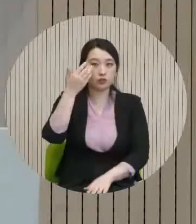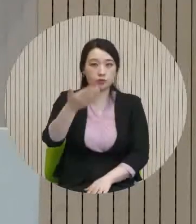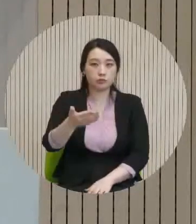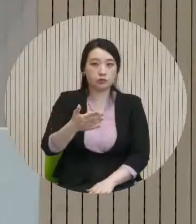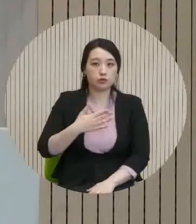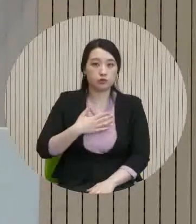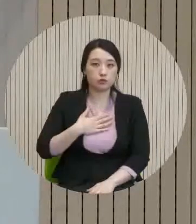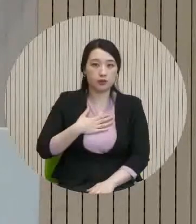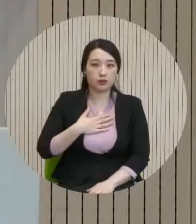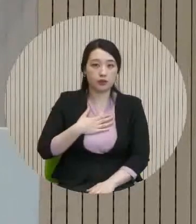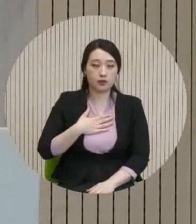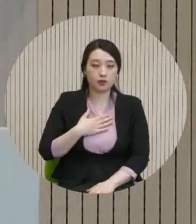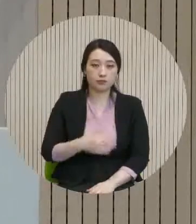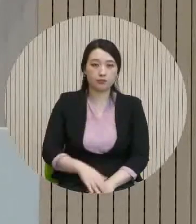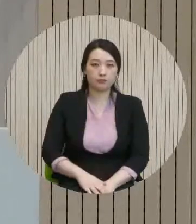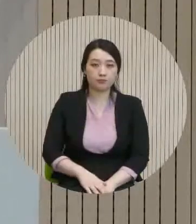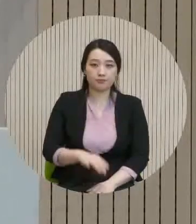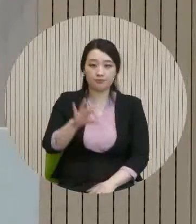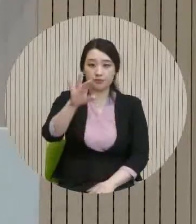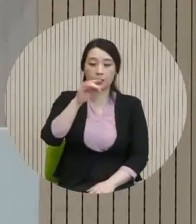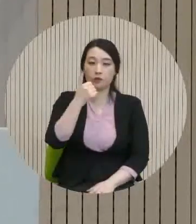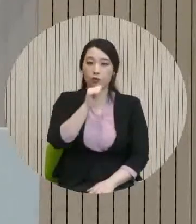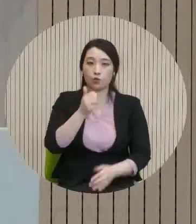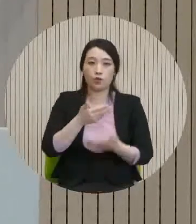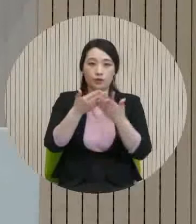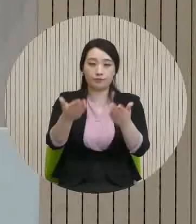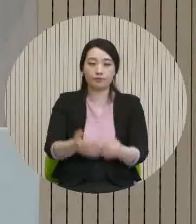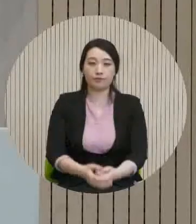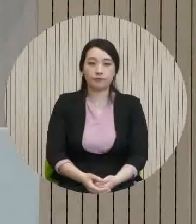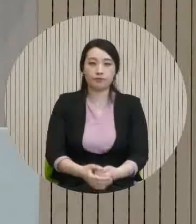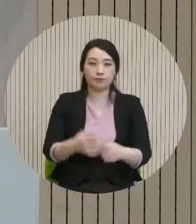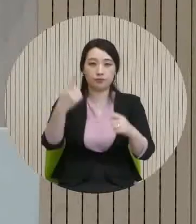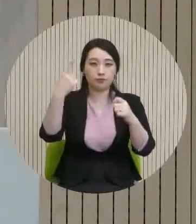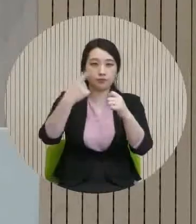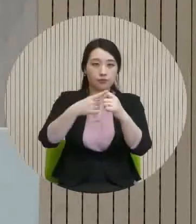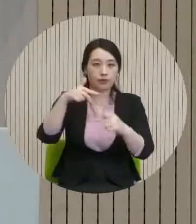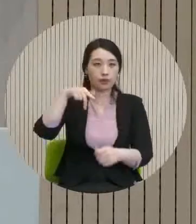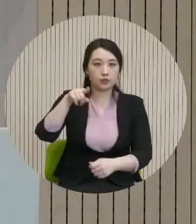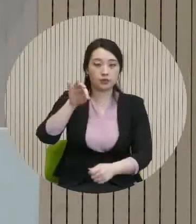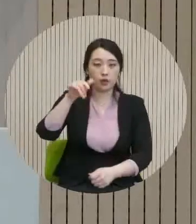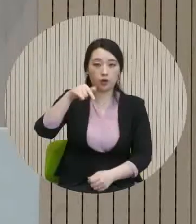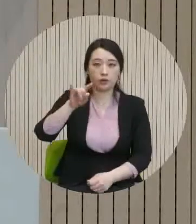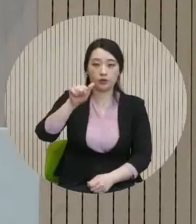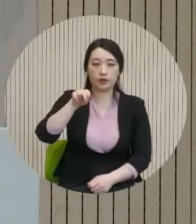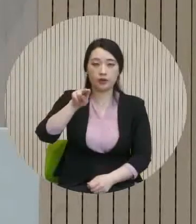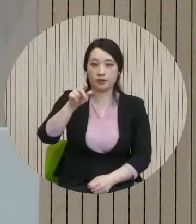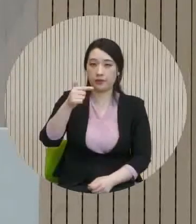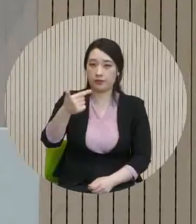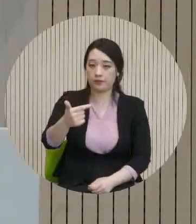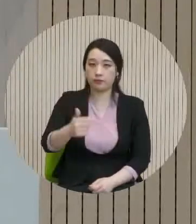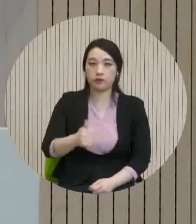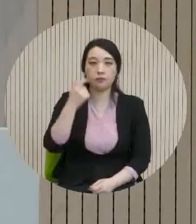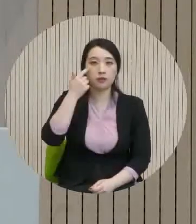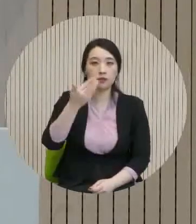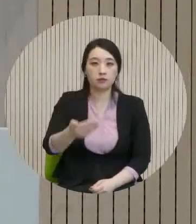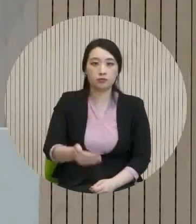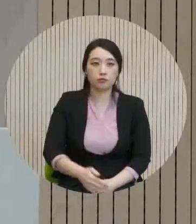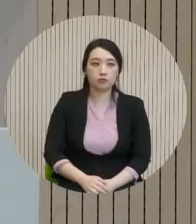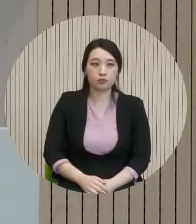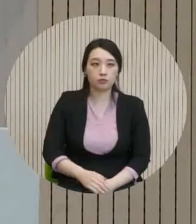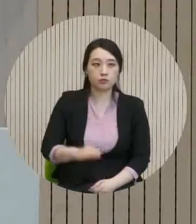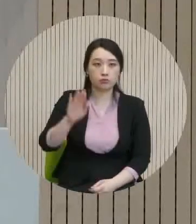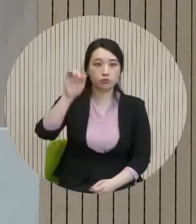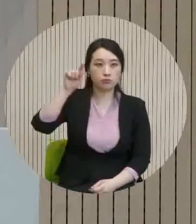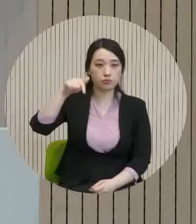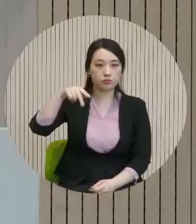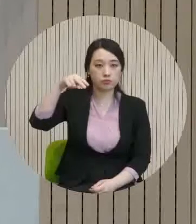So I'm going to read the questions posted on the live chat of the YouTube. The first question was left by Chang